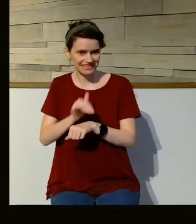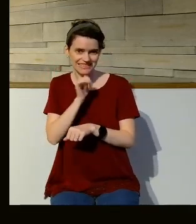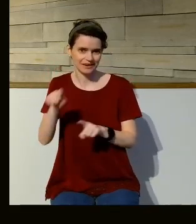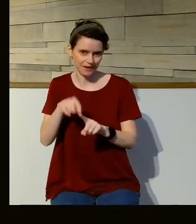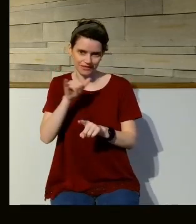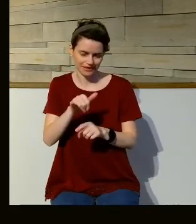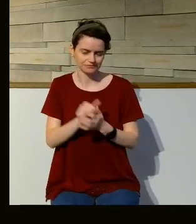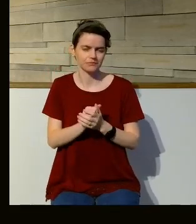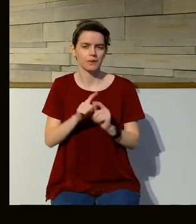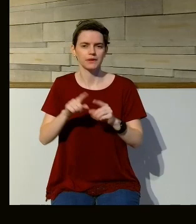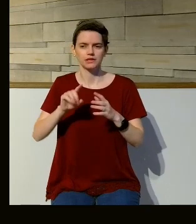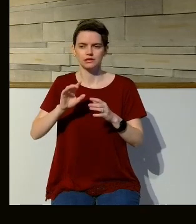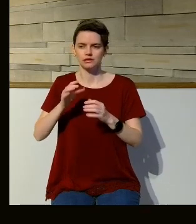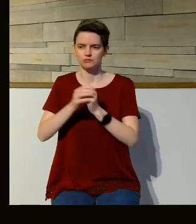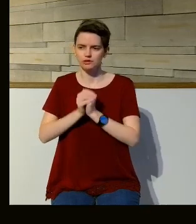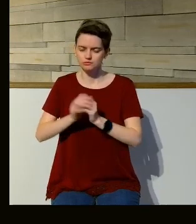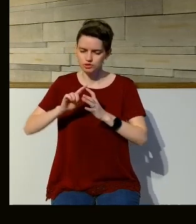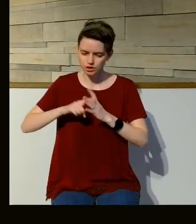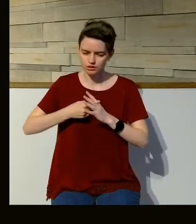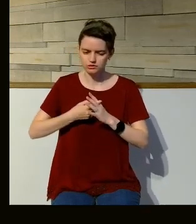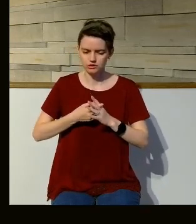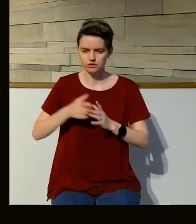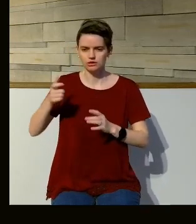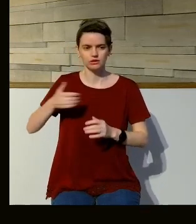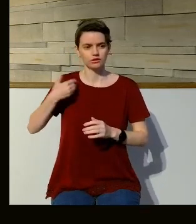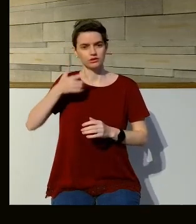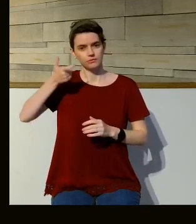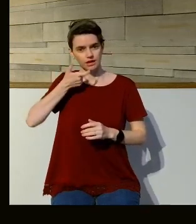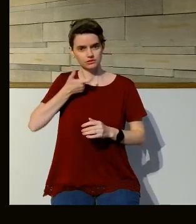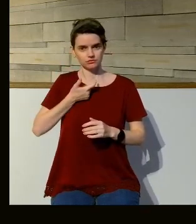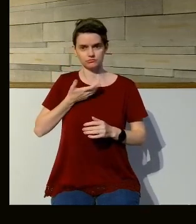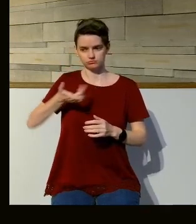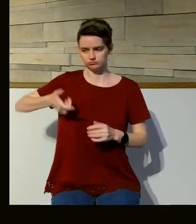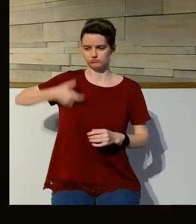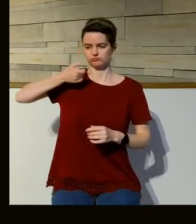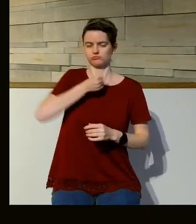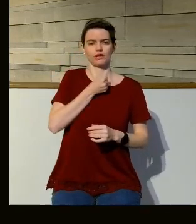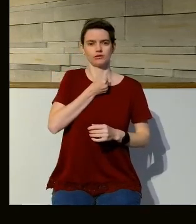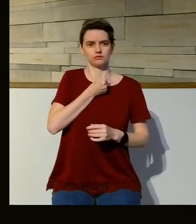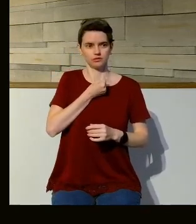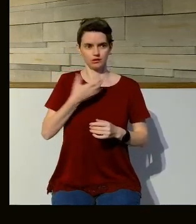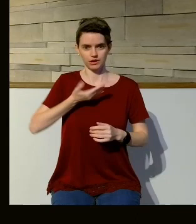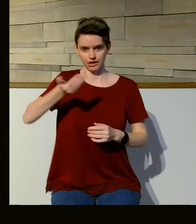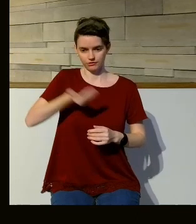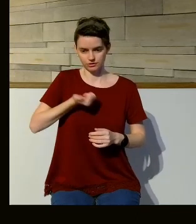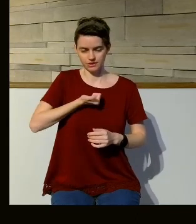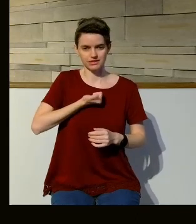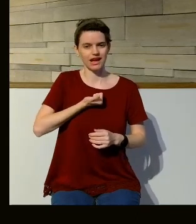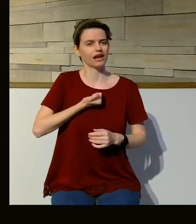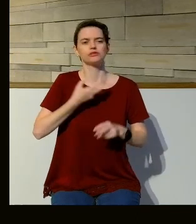but as the service begins, the youth pastor invites me up and asks me to introduce myself briefly. I briefly